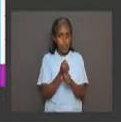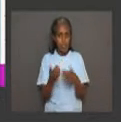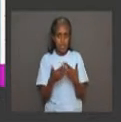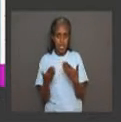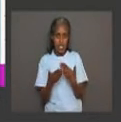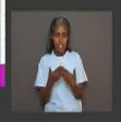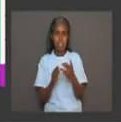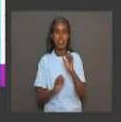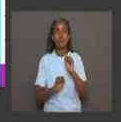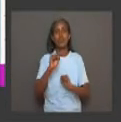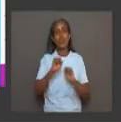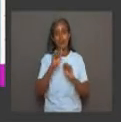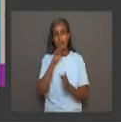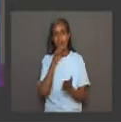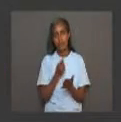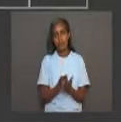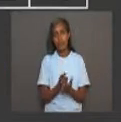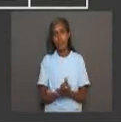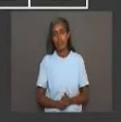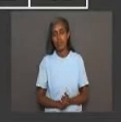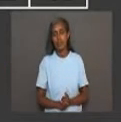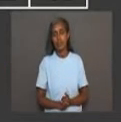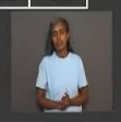easy to compare data.